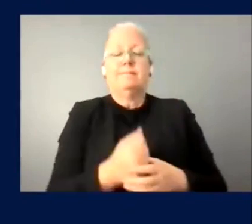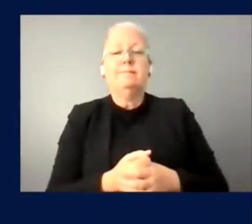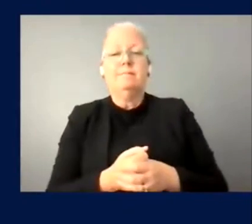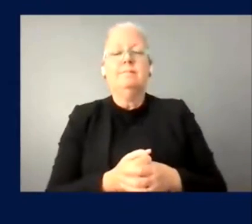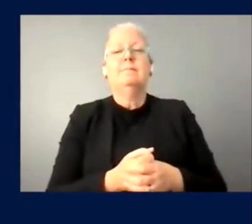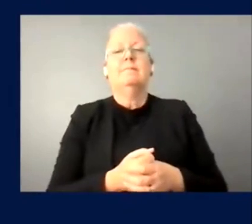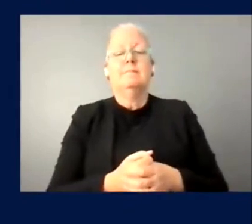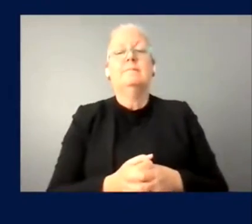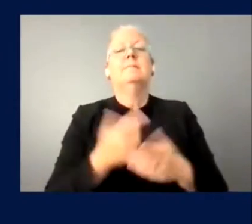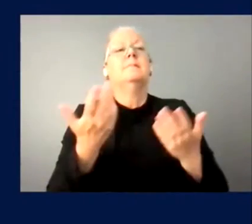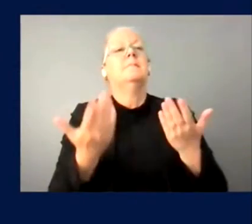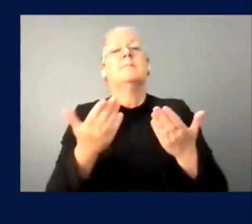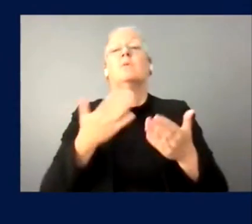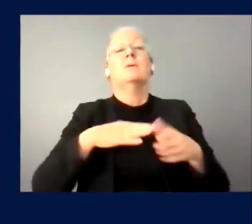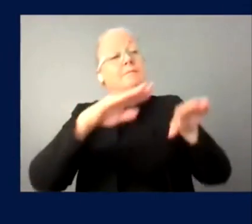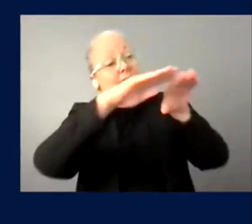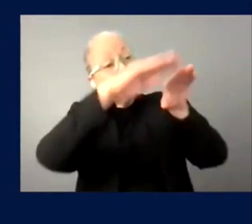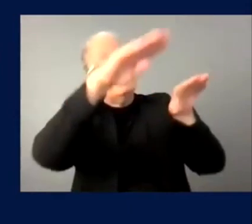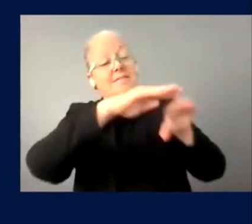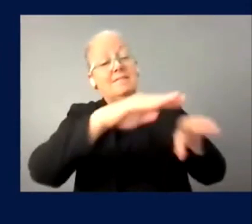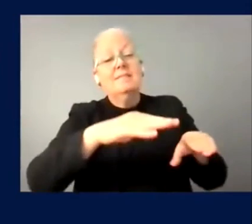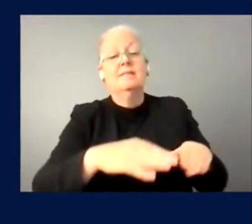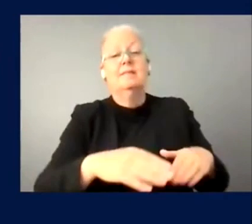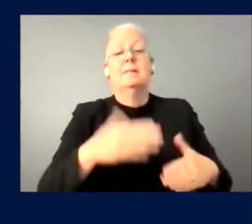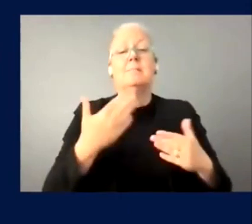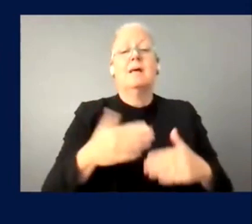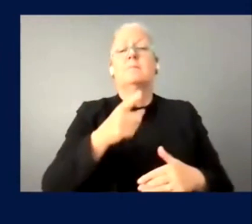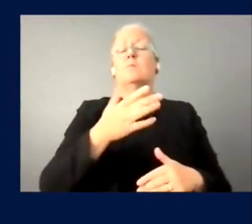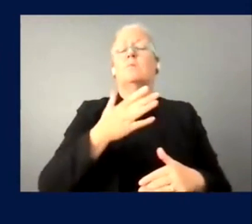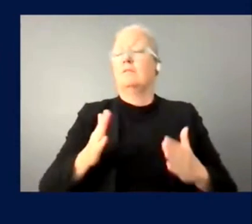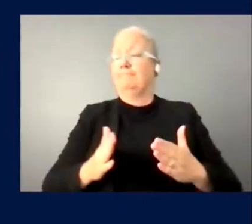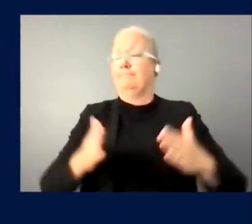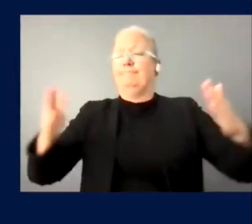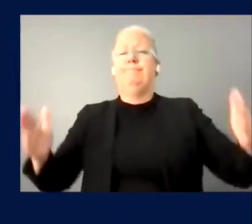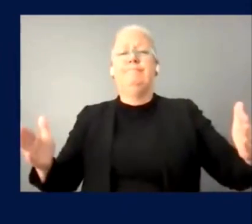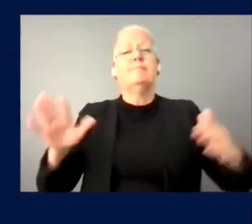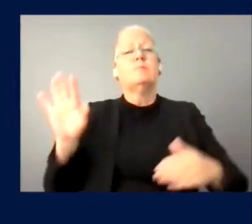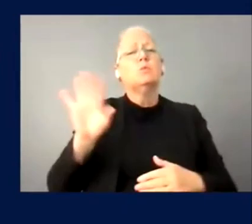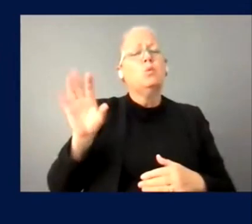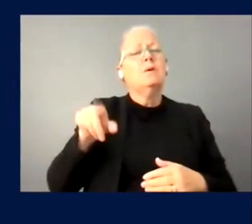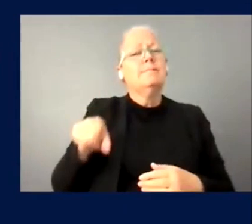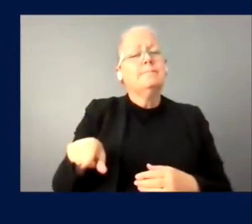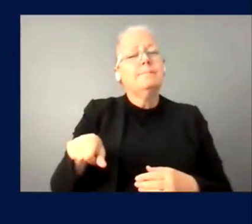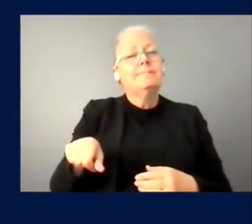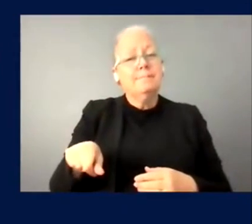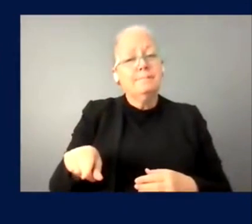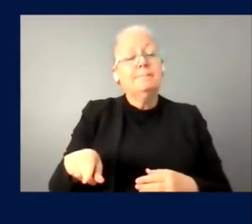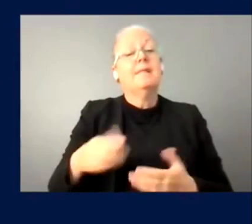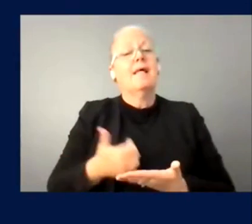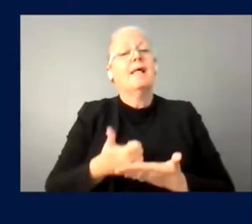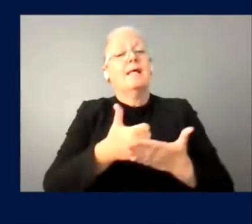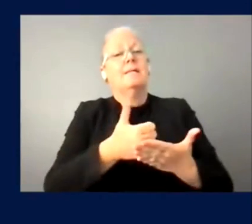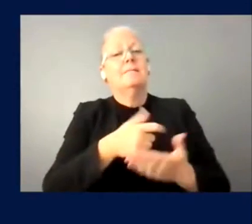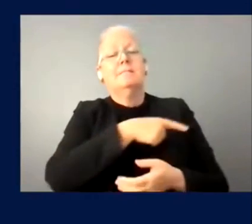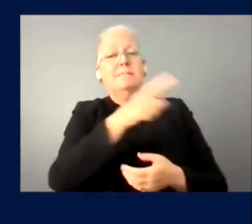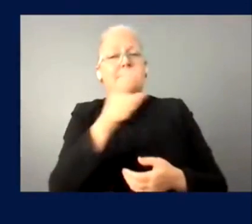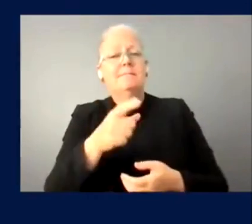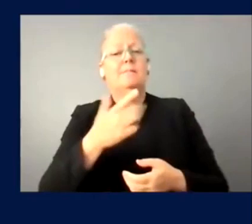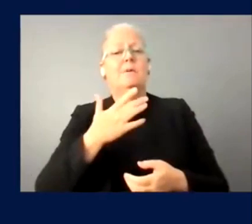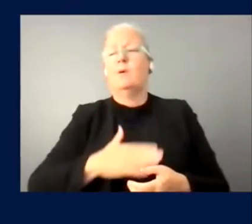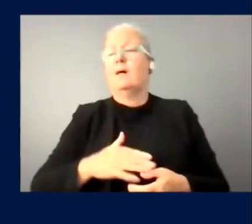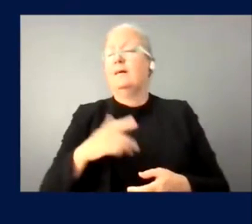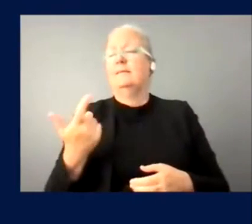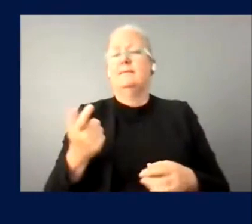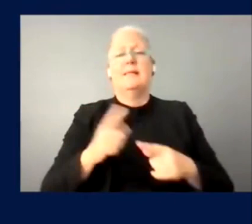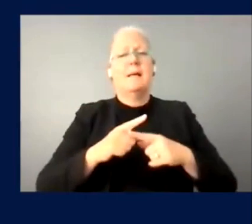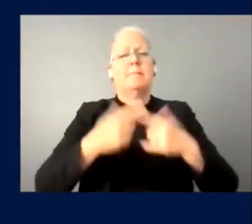you've got slightly larger standard access toilets, that will also help people that need this to change equipment. And then